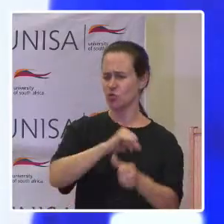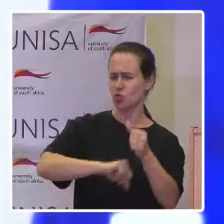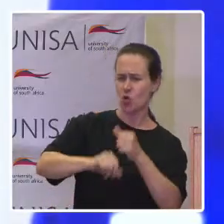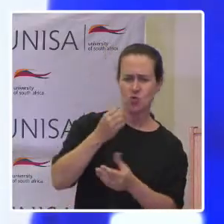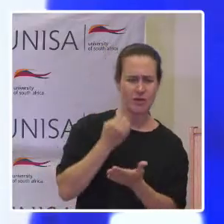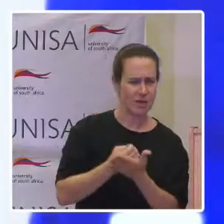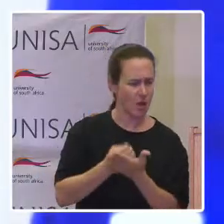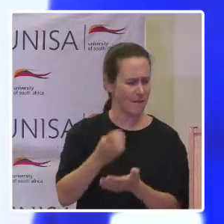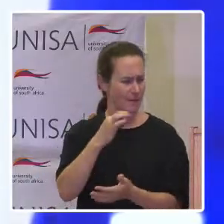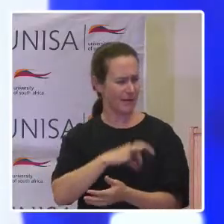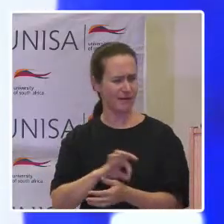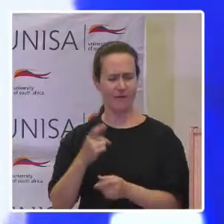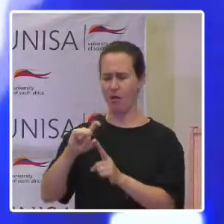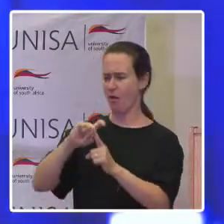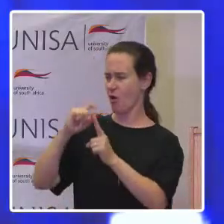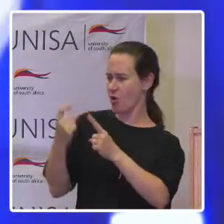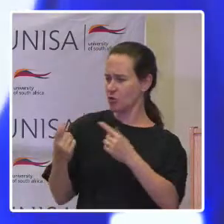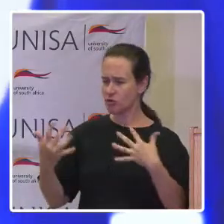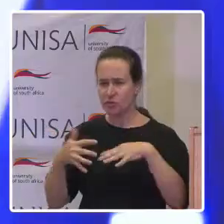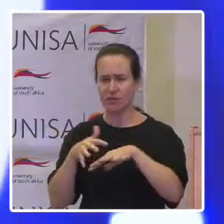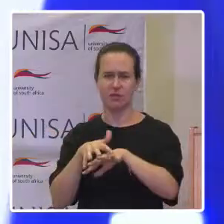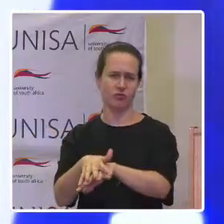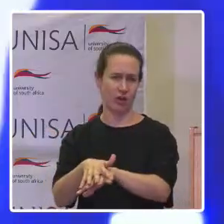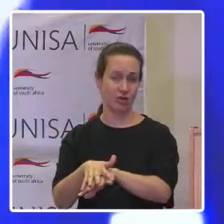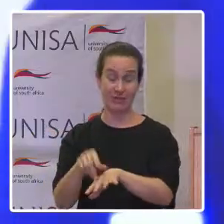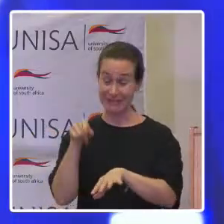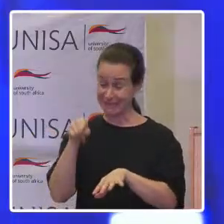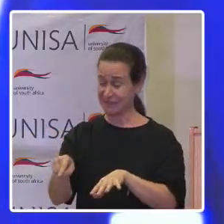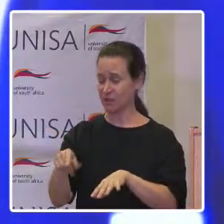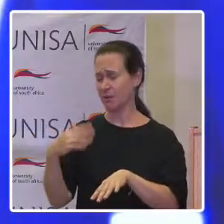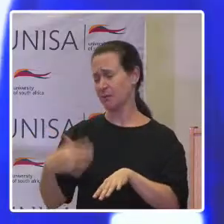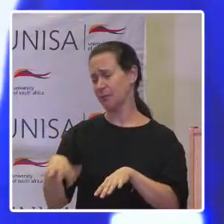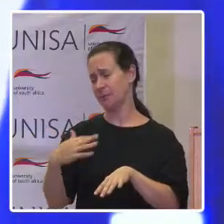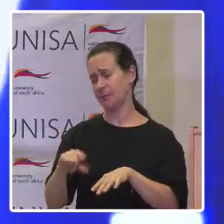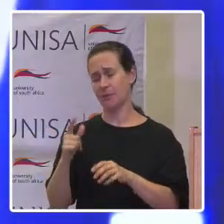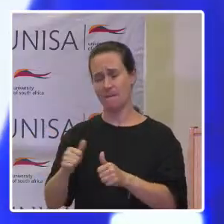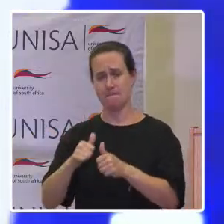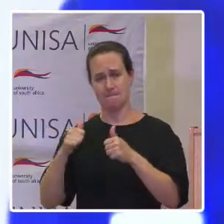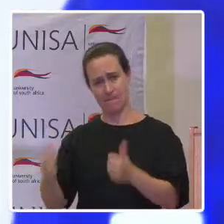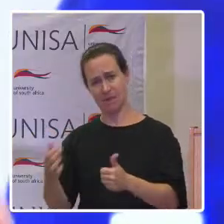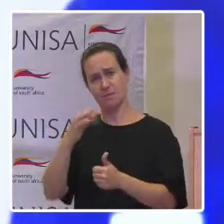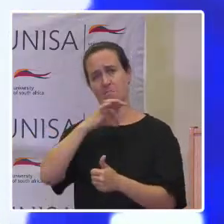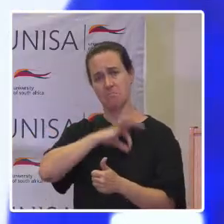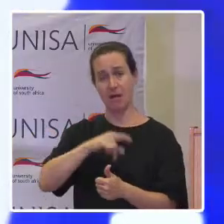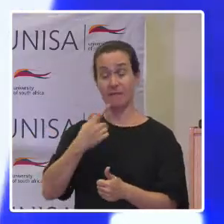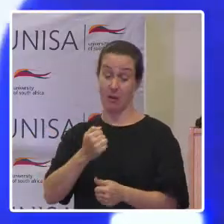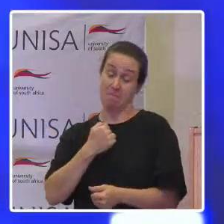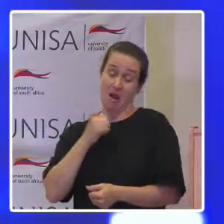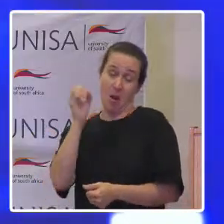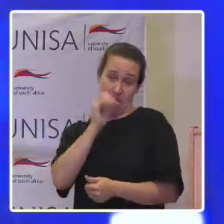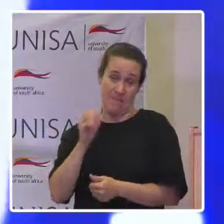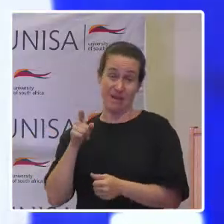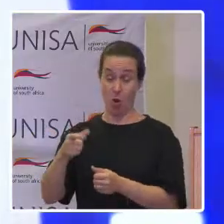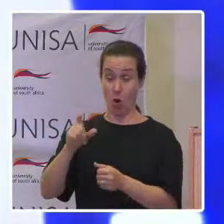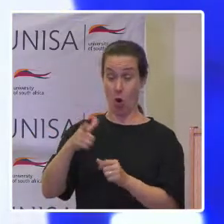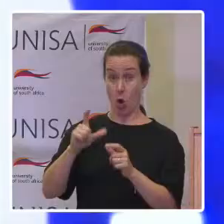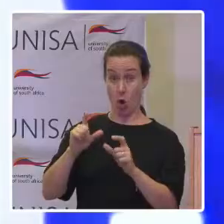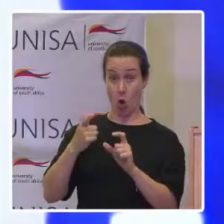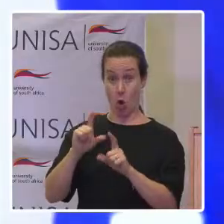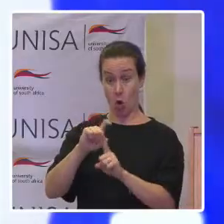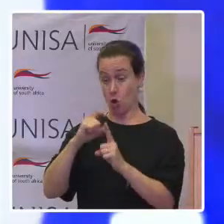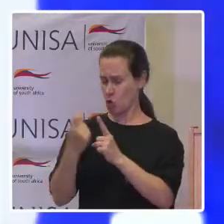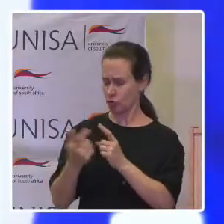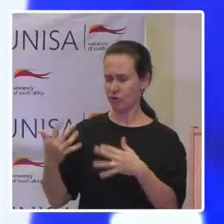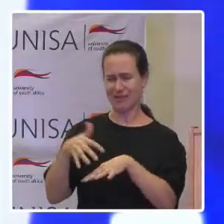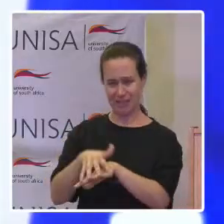socio-economically, cultural integration, which is one of the biggest benefits in terms of, in my opinion, and then